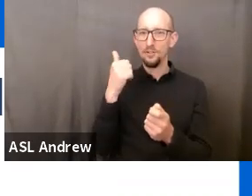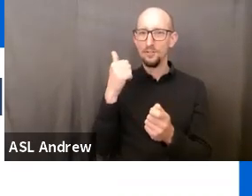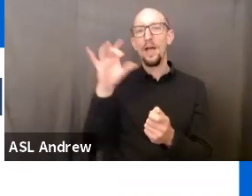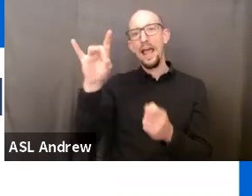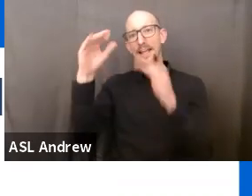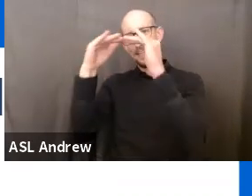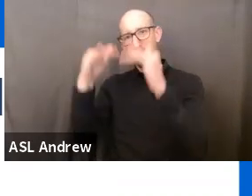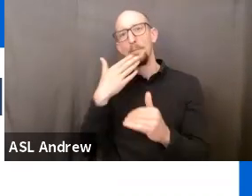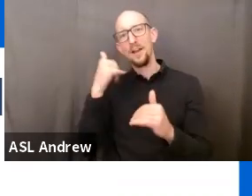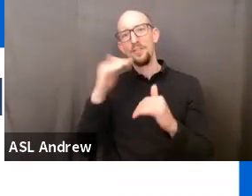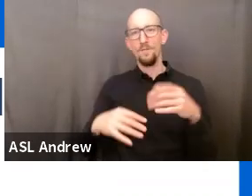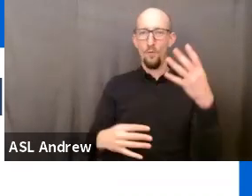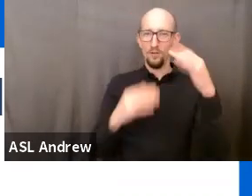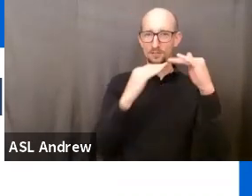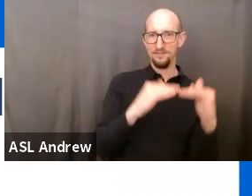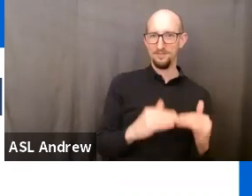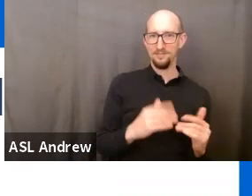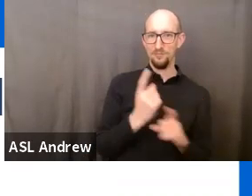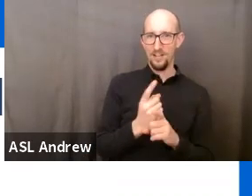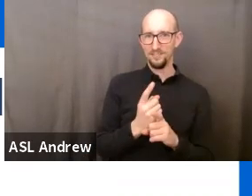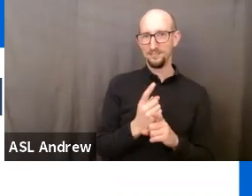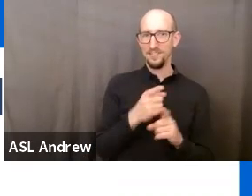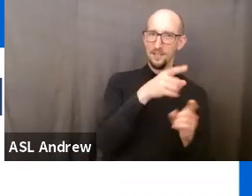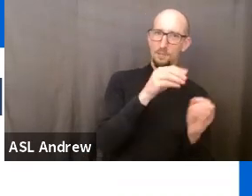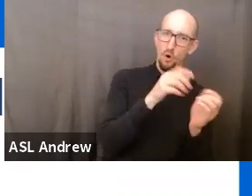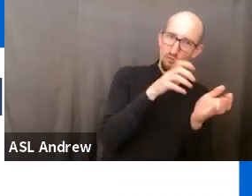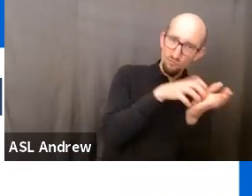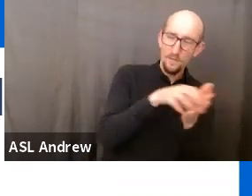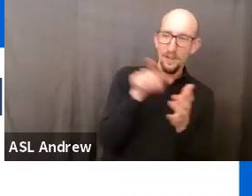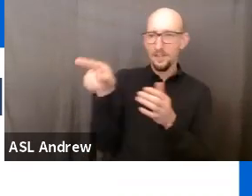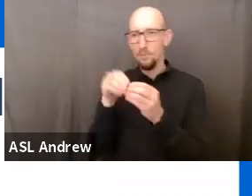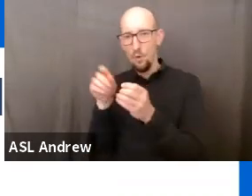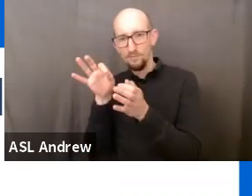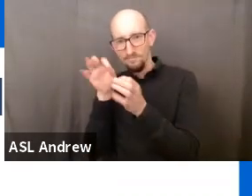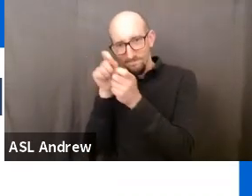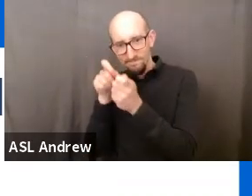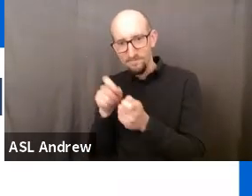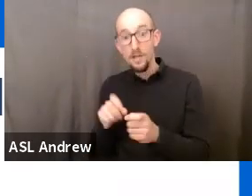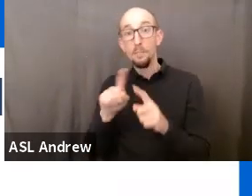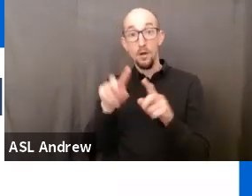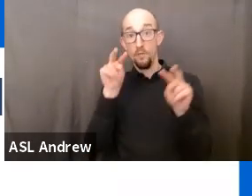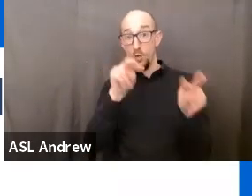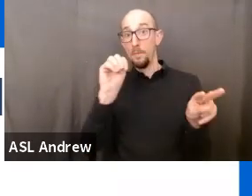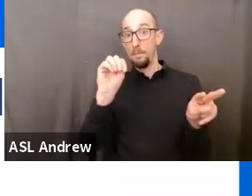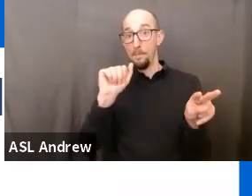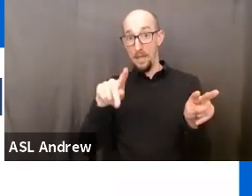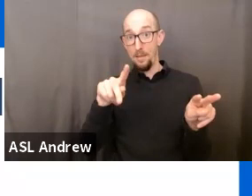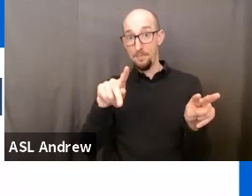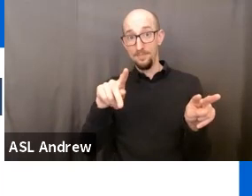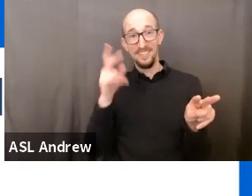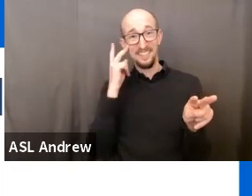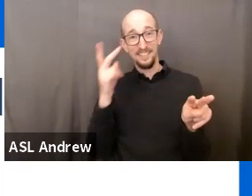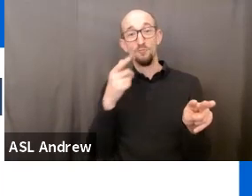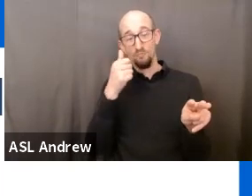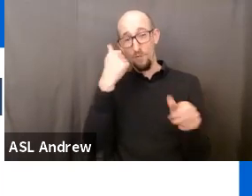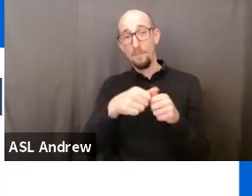But if you look at the previous map, the dots, the red dots, which signify subsidized